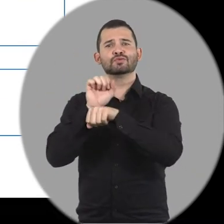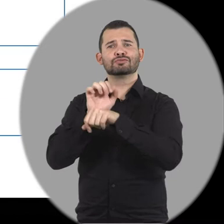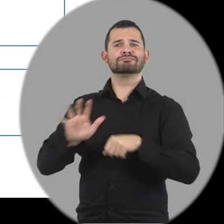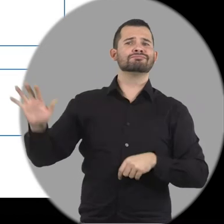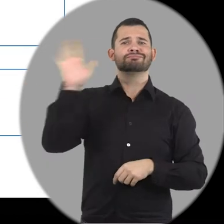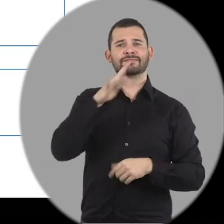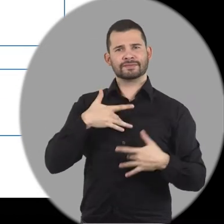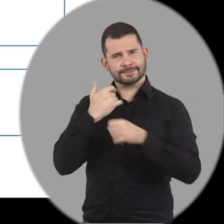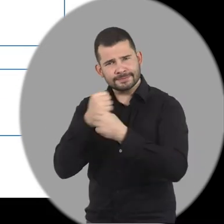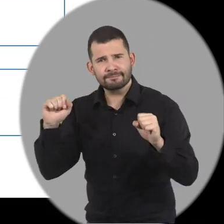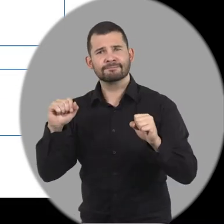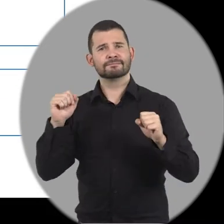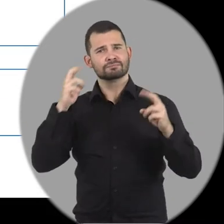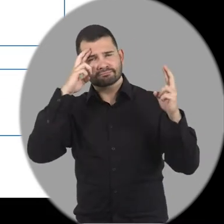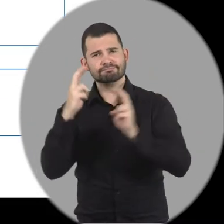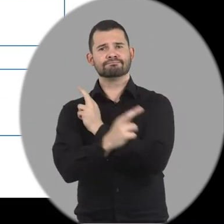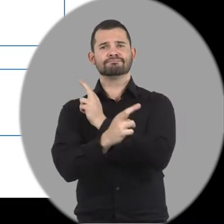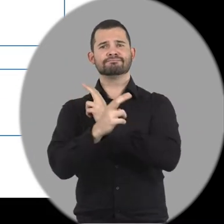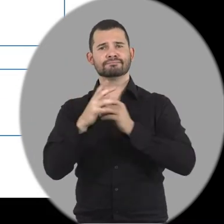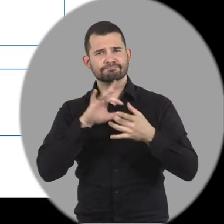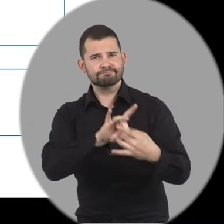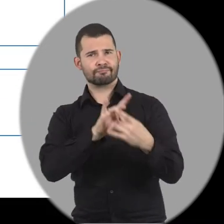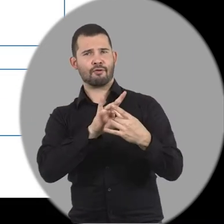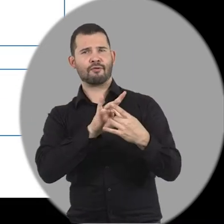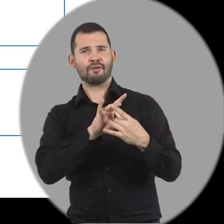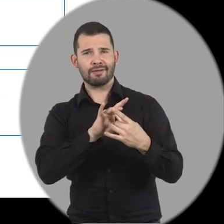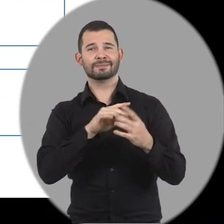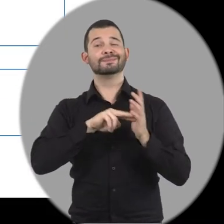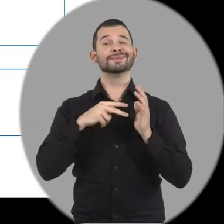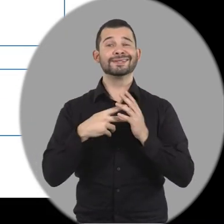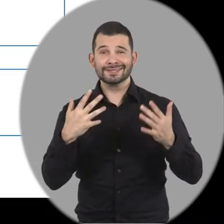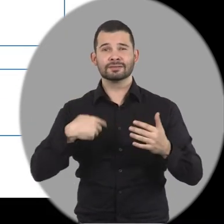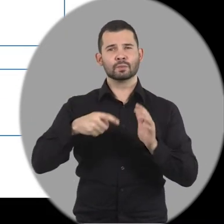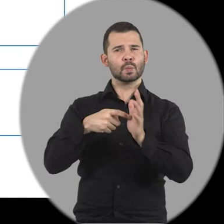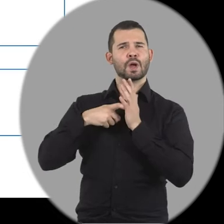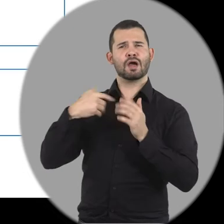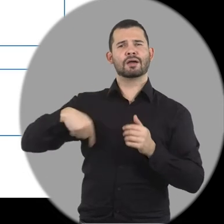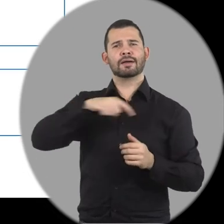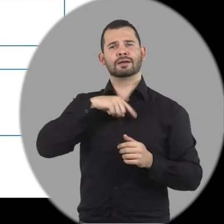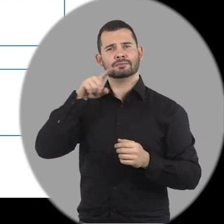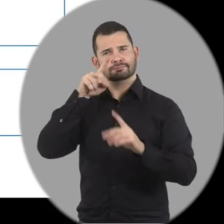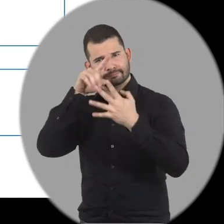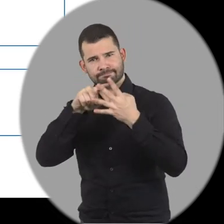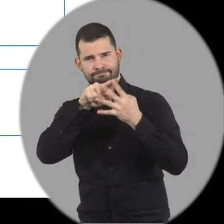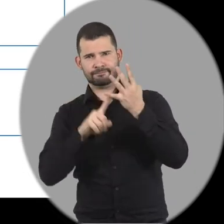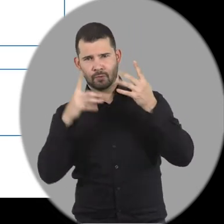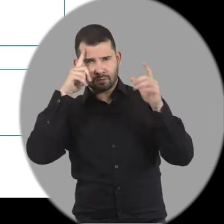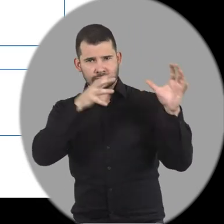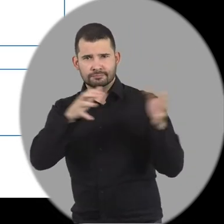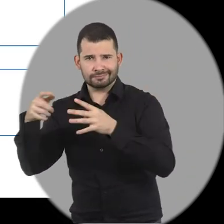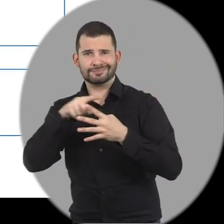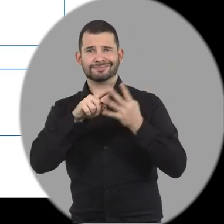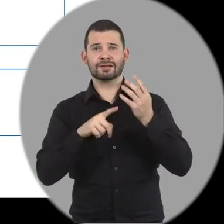feel safe, respected, and have a sense of belonging. This will require us to go beyond the four equity groups and